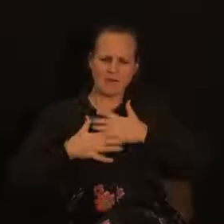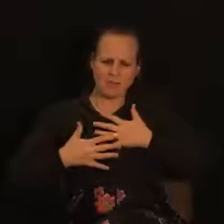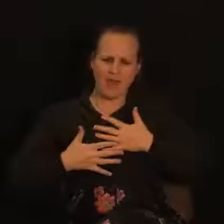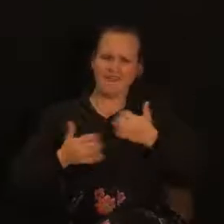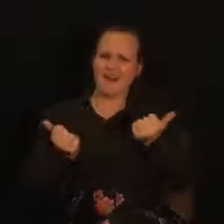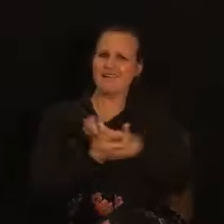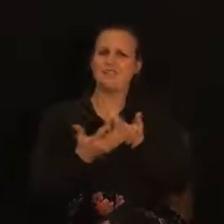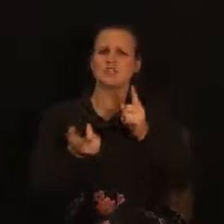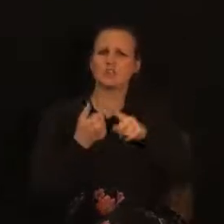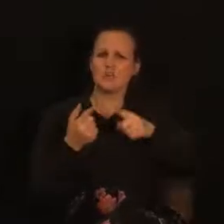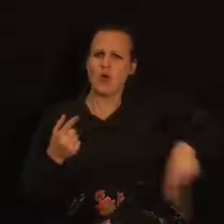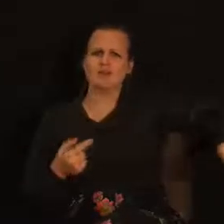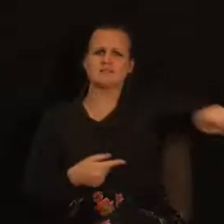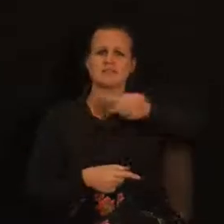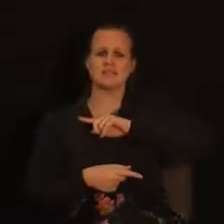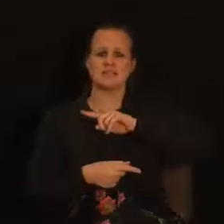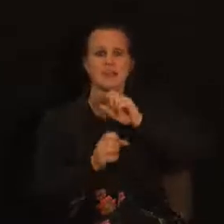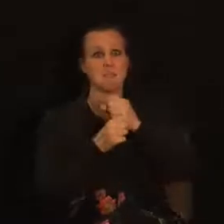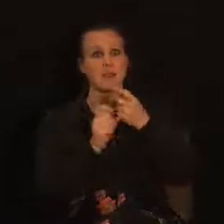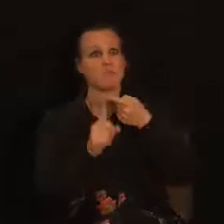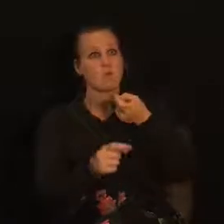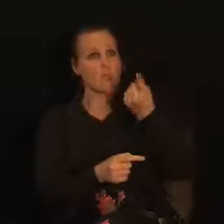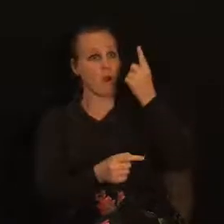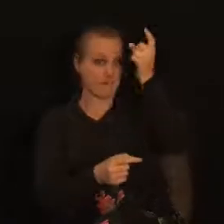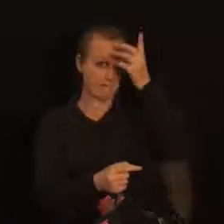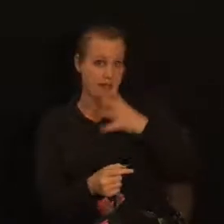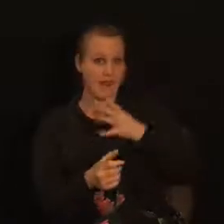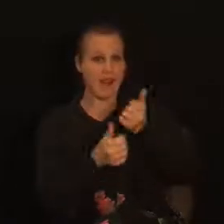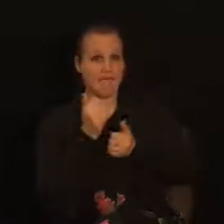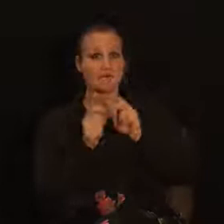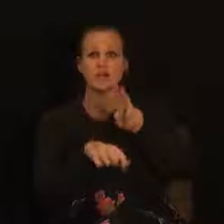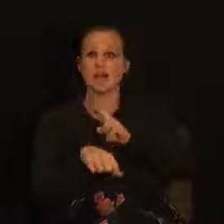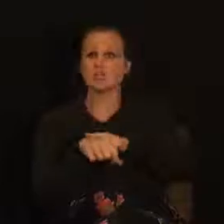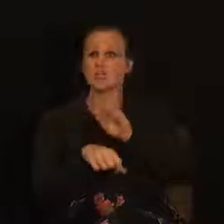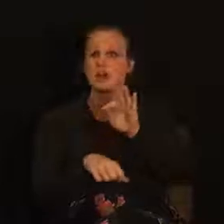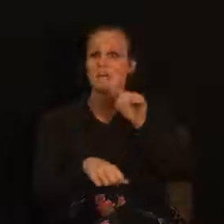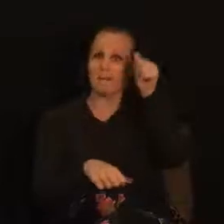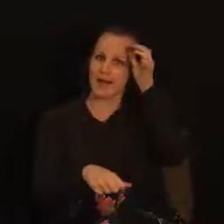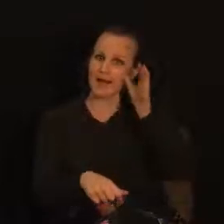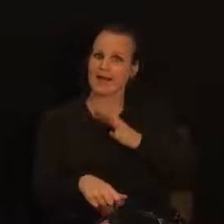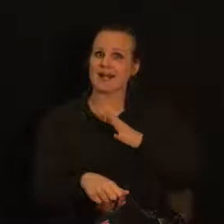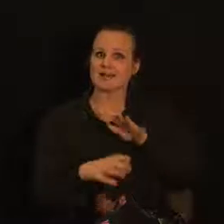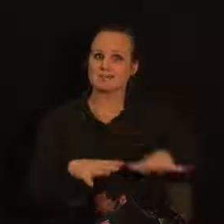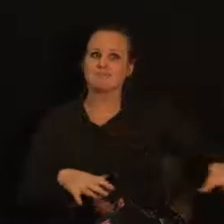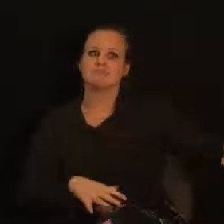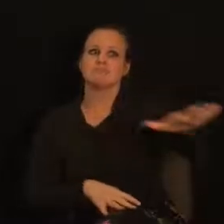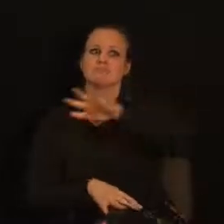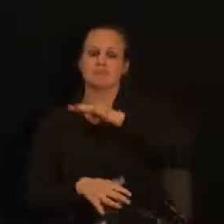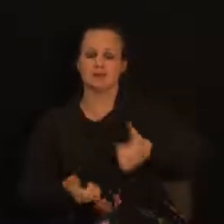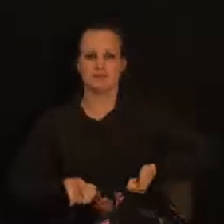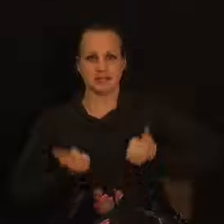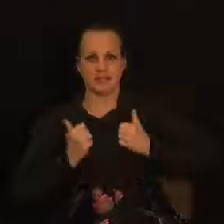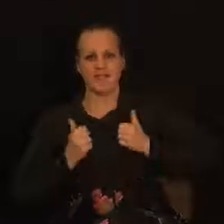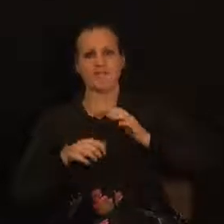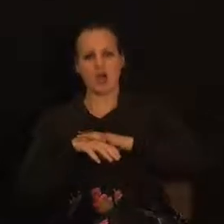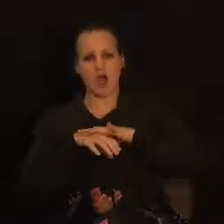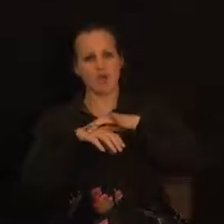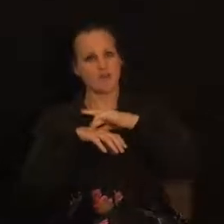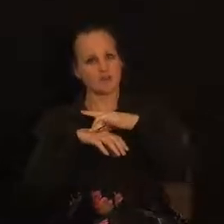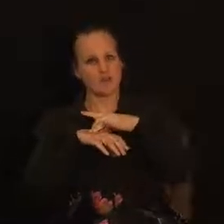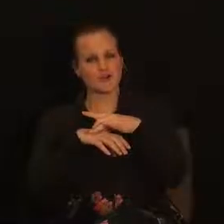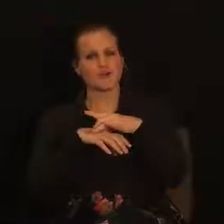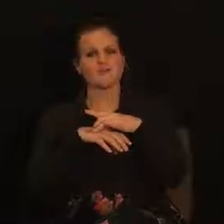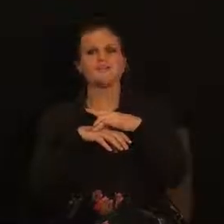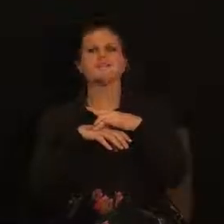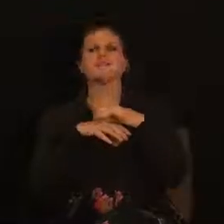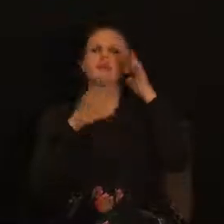And he made from one man every nation of mankind to live on all the face of the earth, having determined their appointed